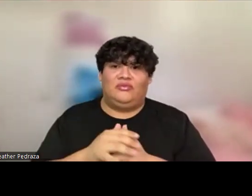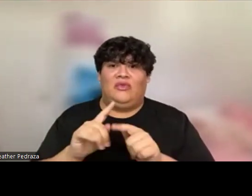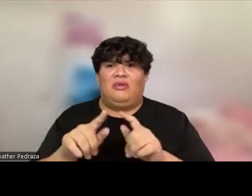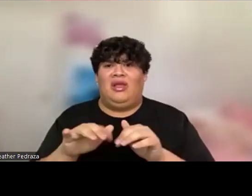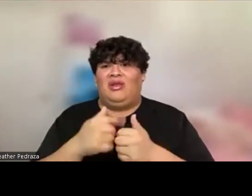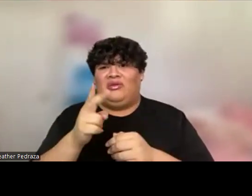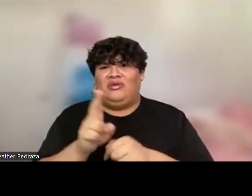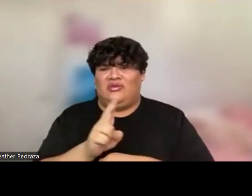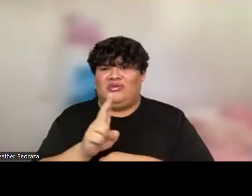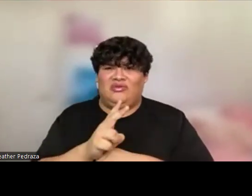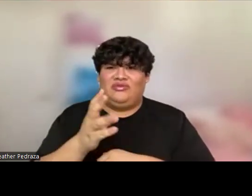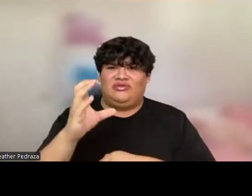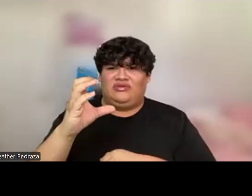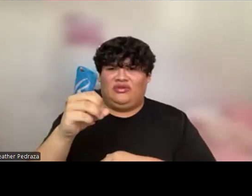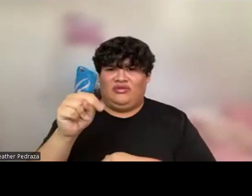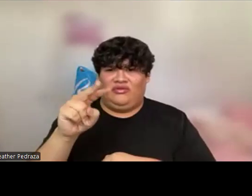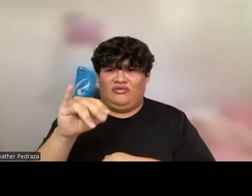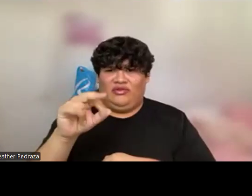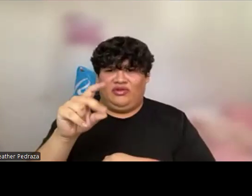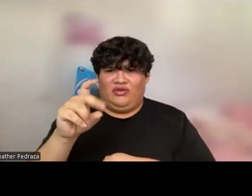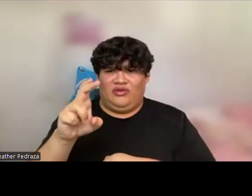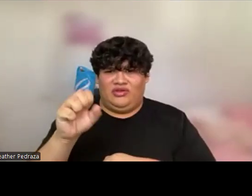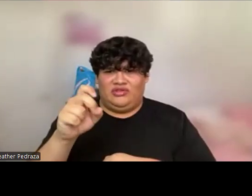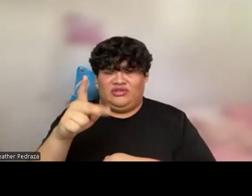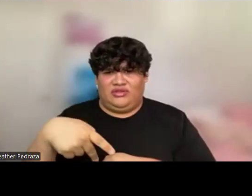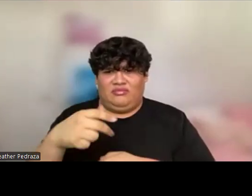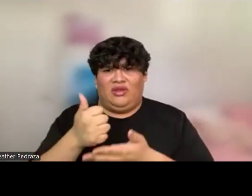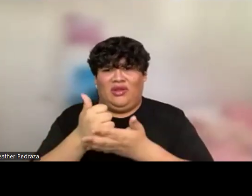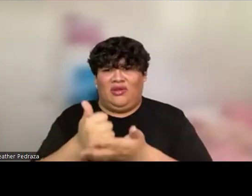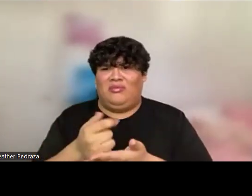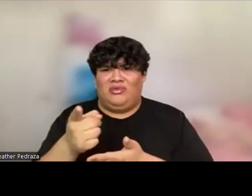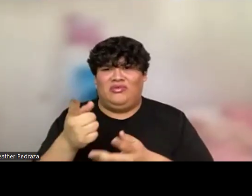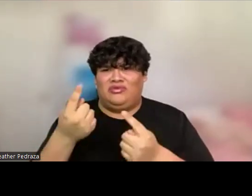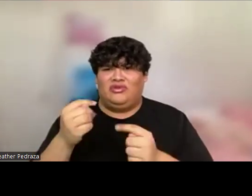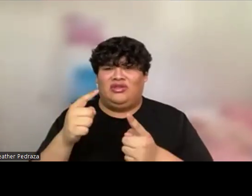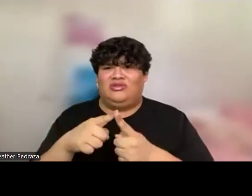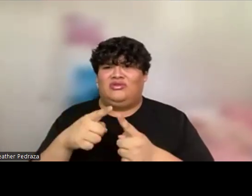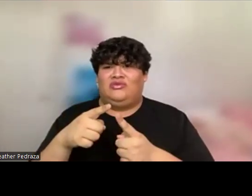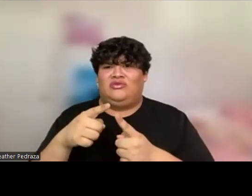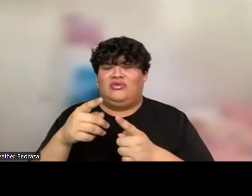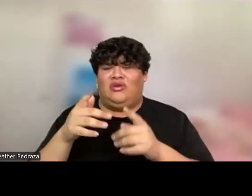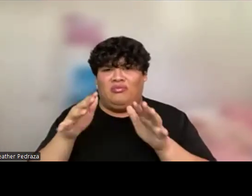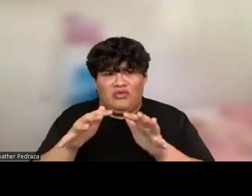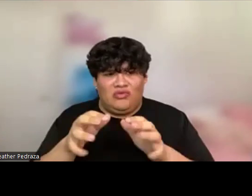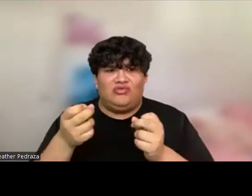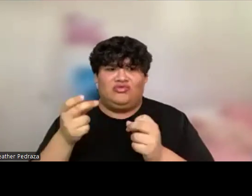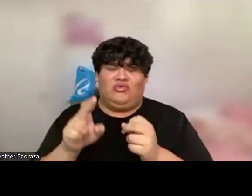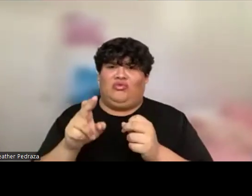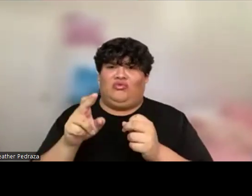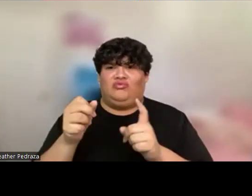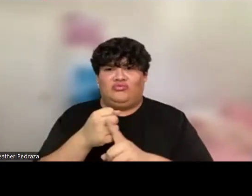conservatorships or public conservatorships in any way help prevent or attack abuse or neglect in a facility?